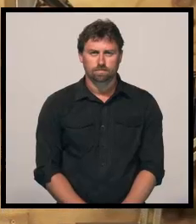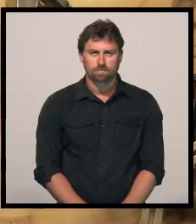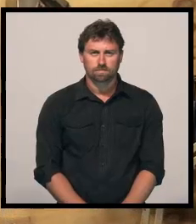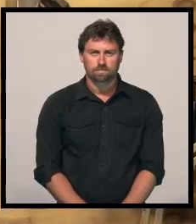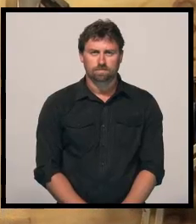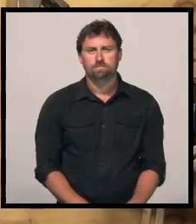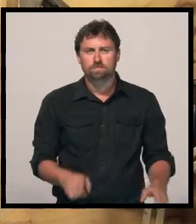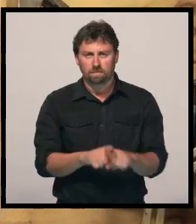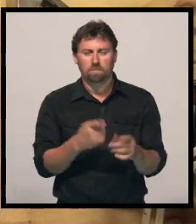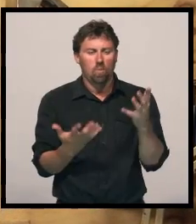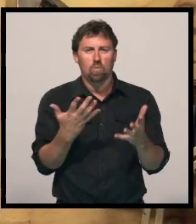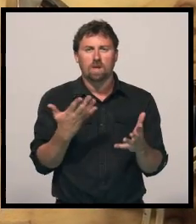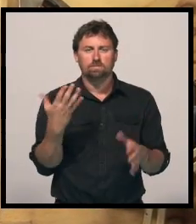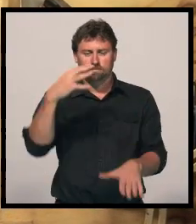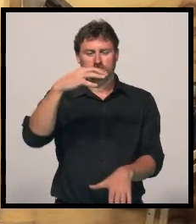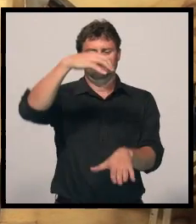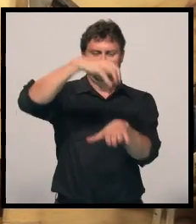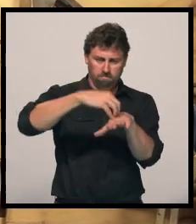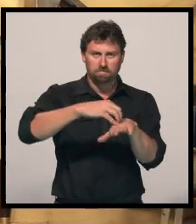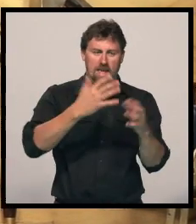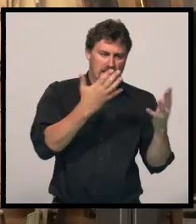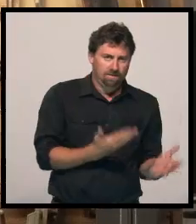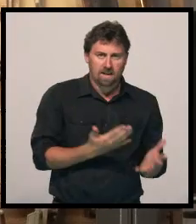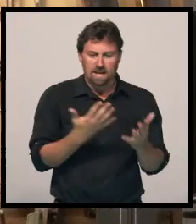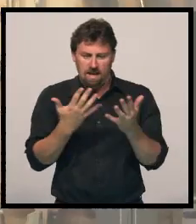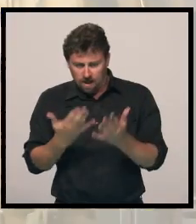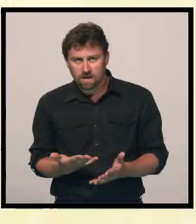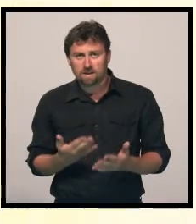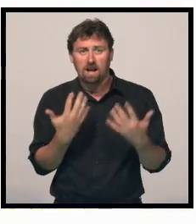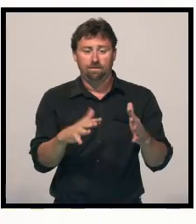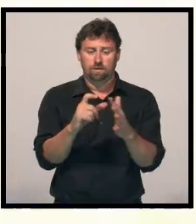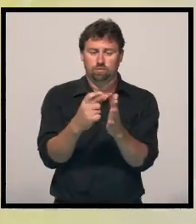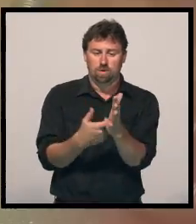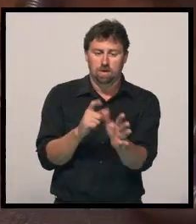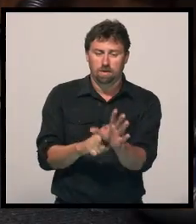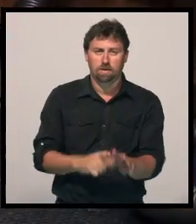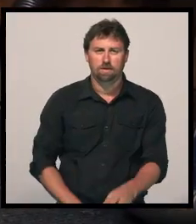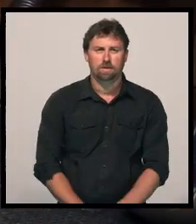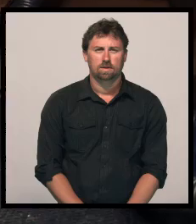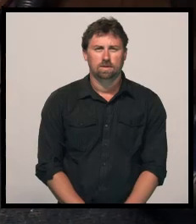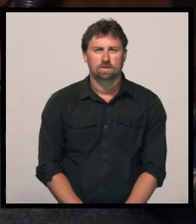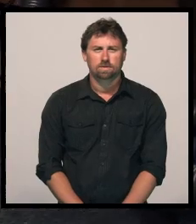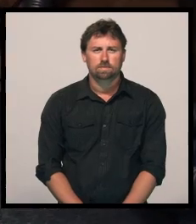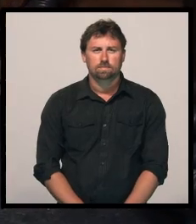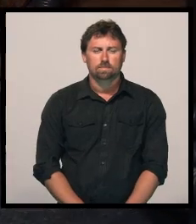Same thing, get a heavy weight, put it on the top of that and let it dry.